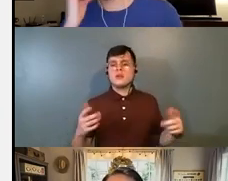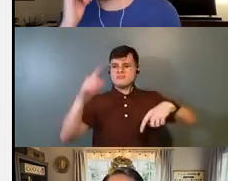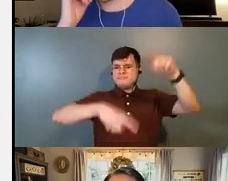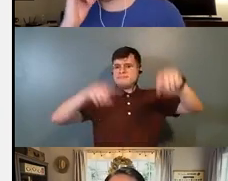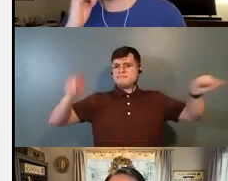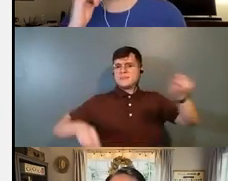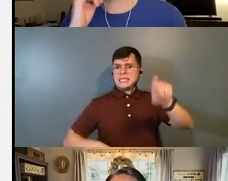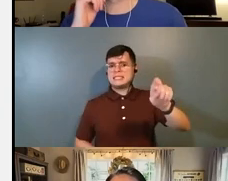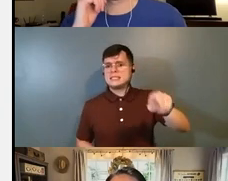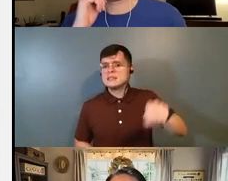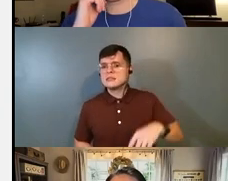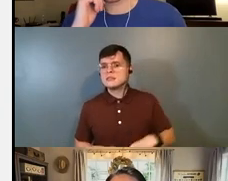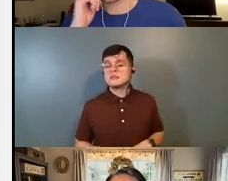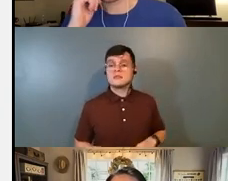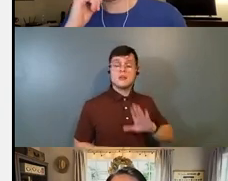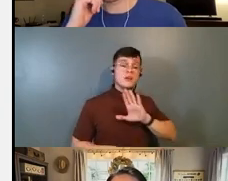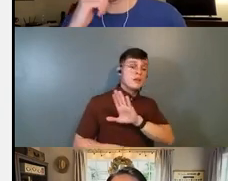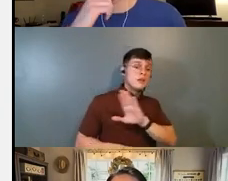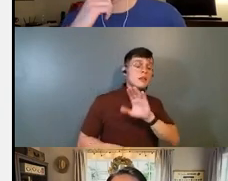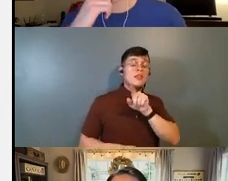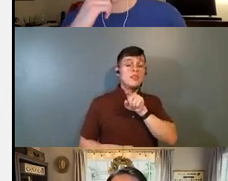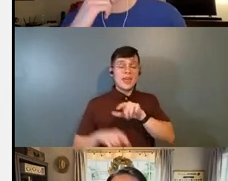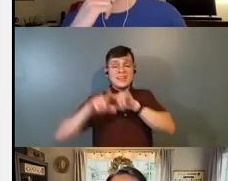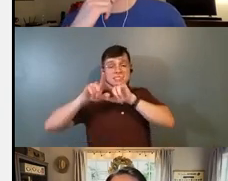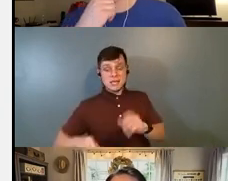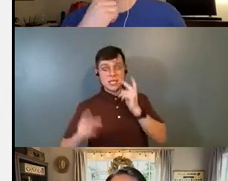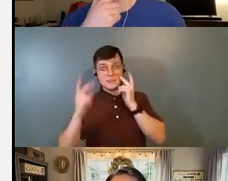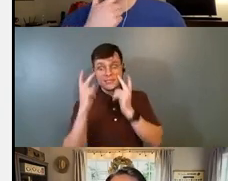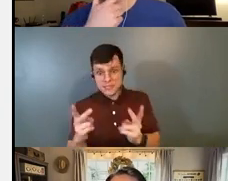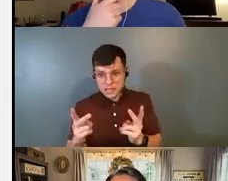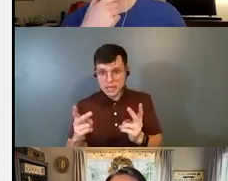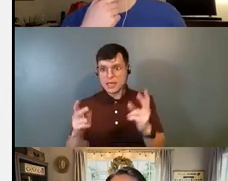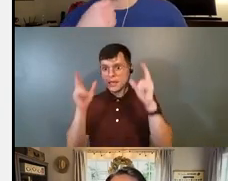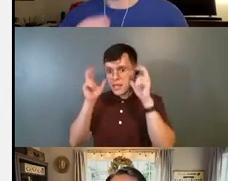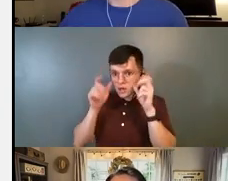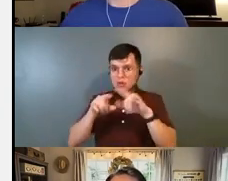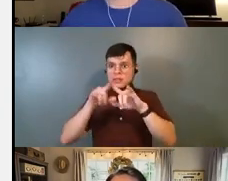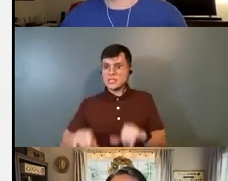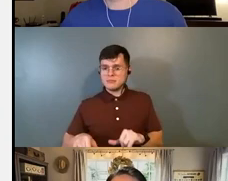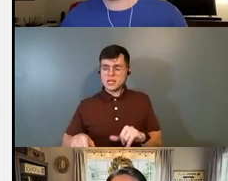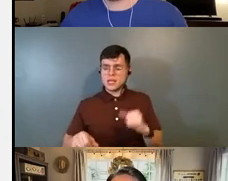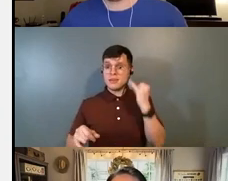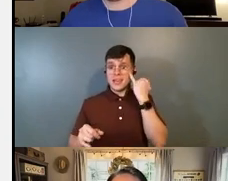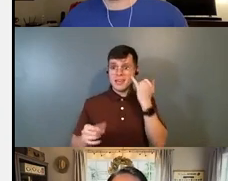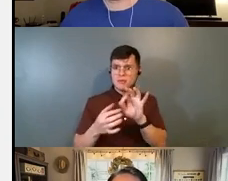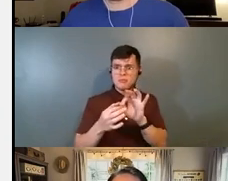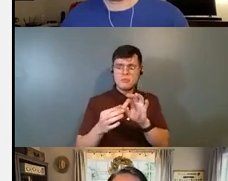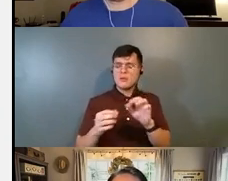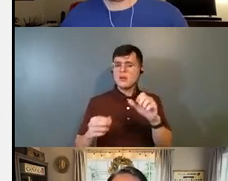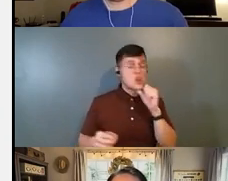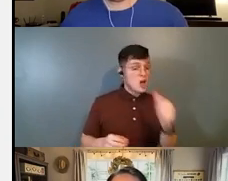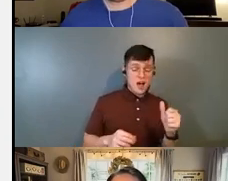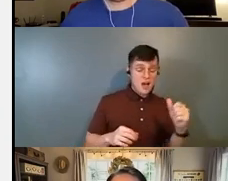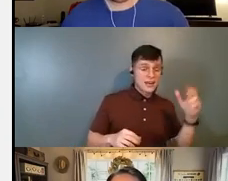they're seeing the visual order and the programmatic order together. And when they aren't harmonized, it's weird. Yeah. I think